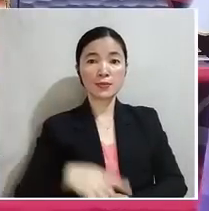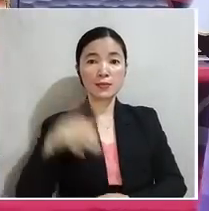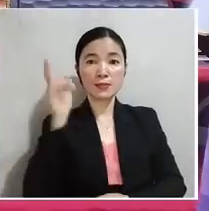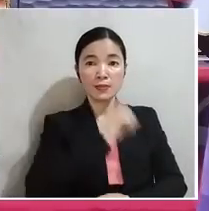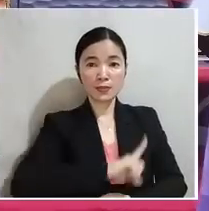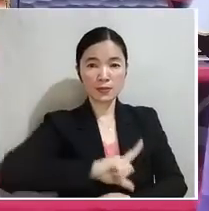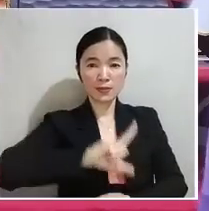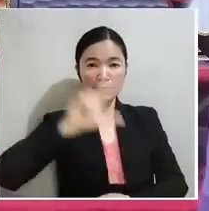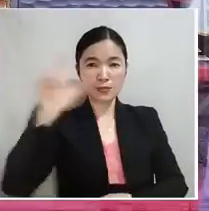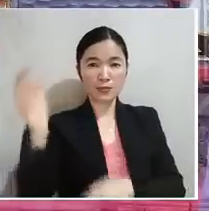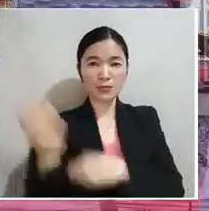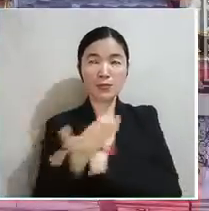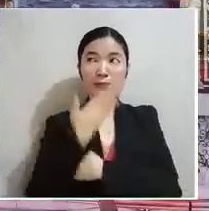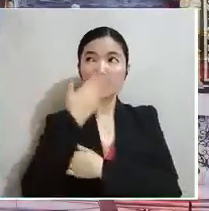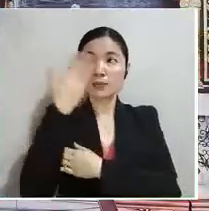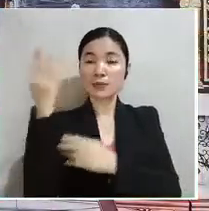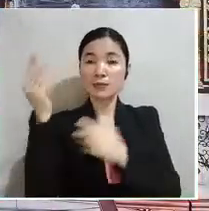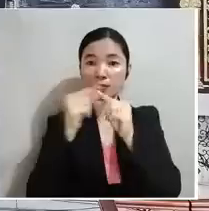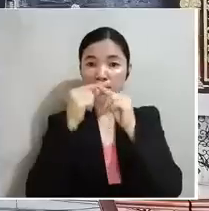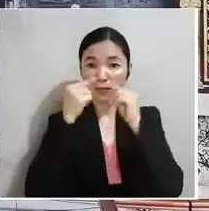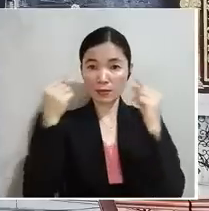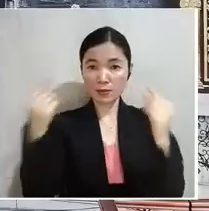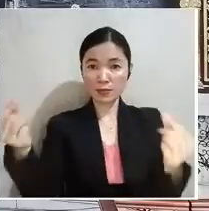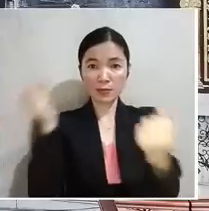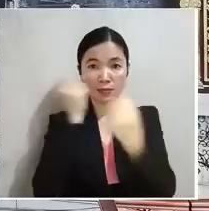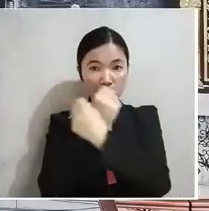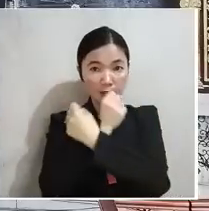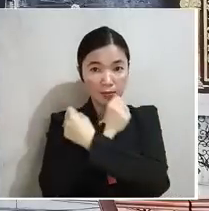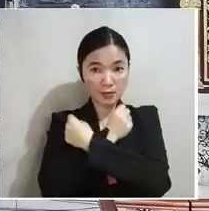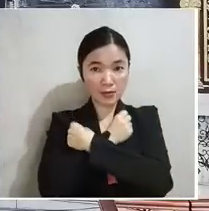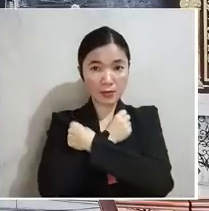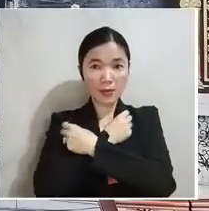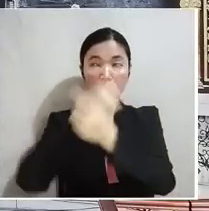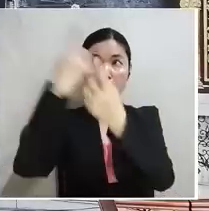Lord, in your great love,